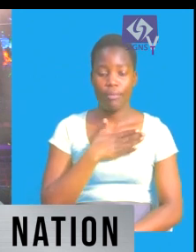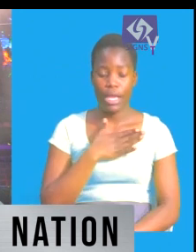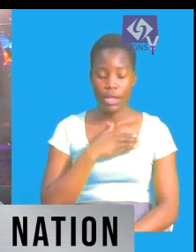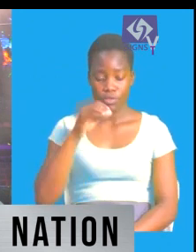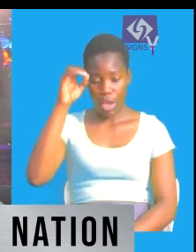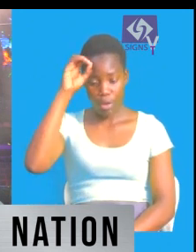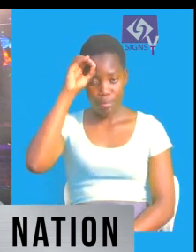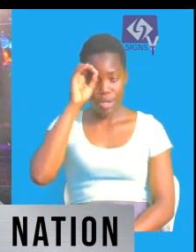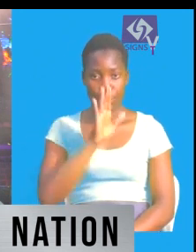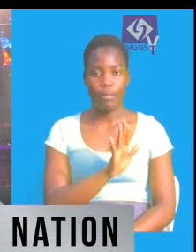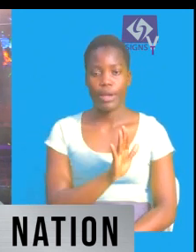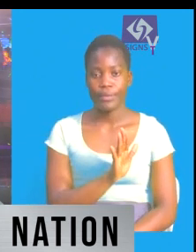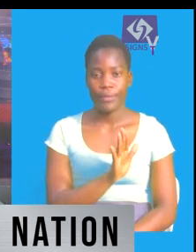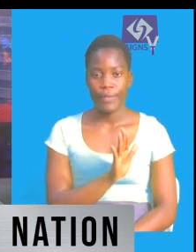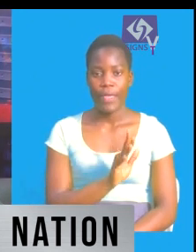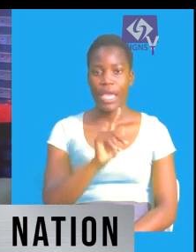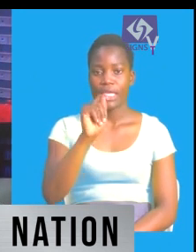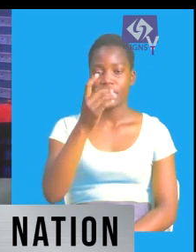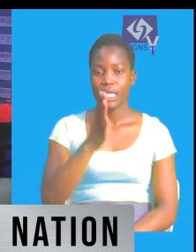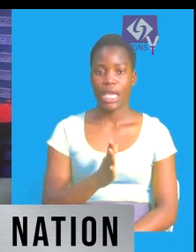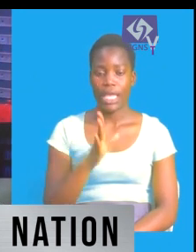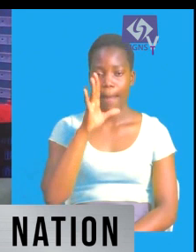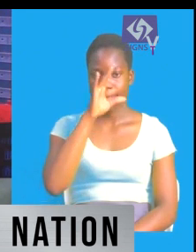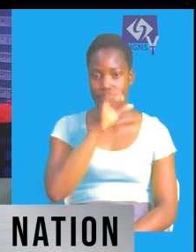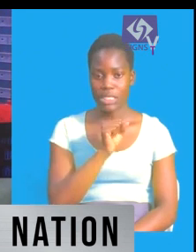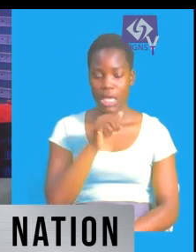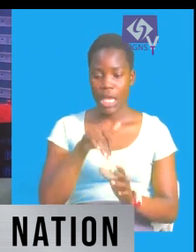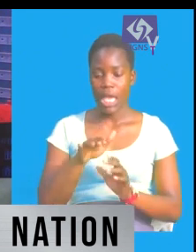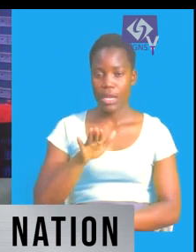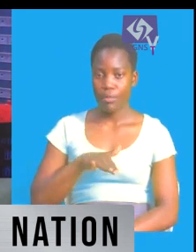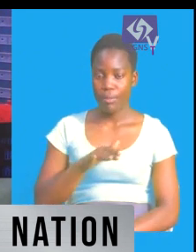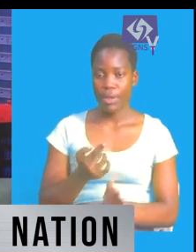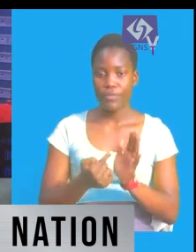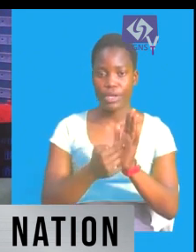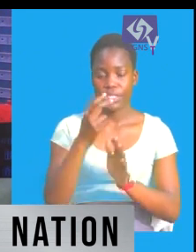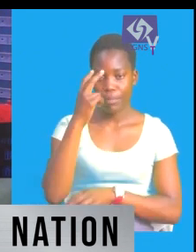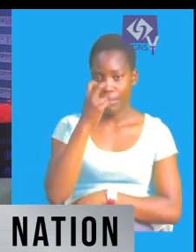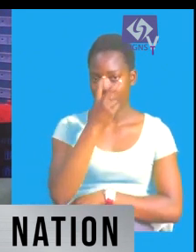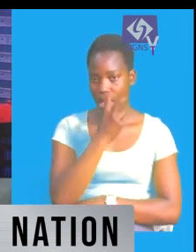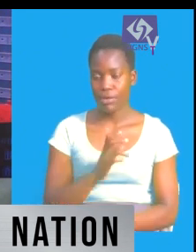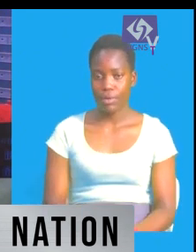opinion, is Kenya lacking in women like Martha Karua?